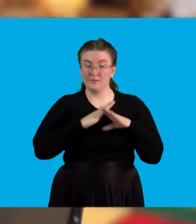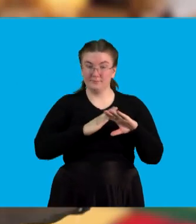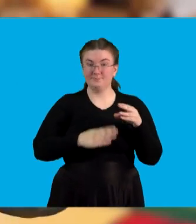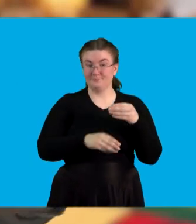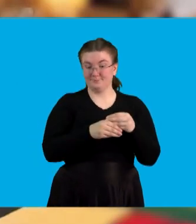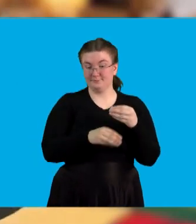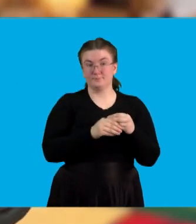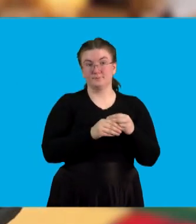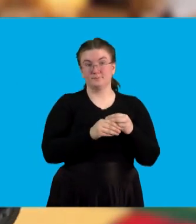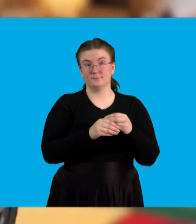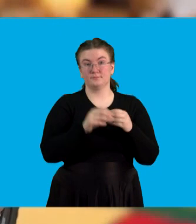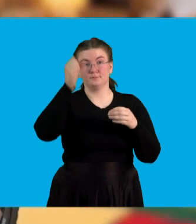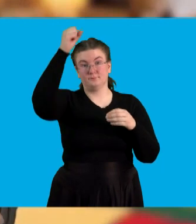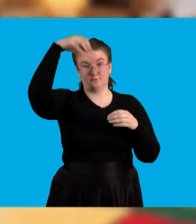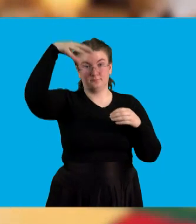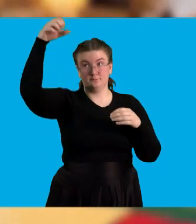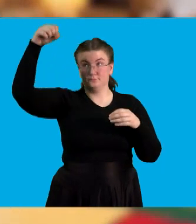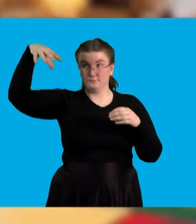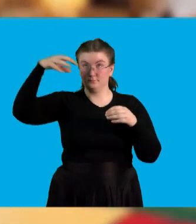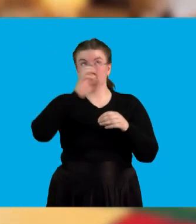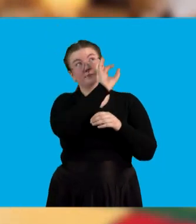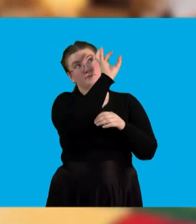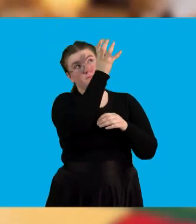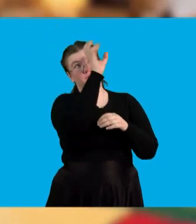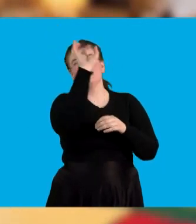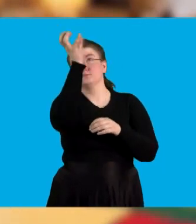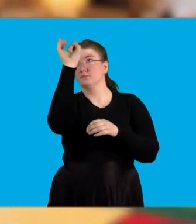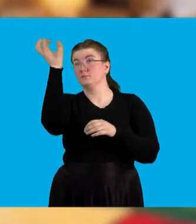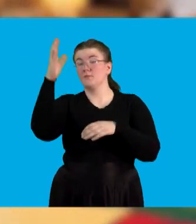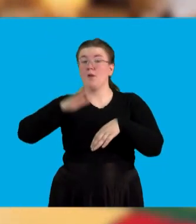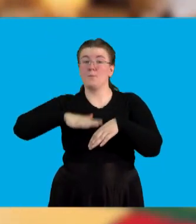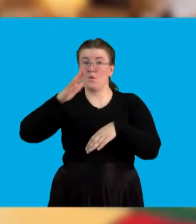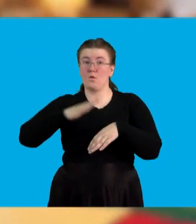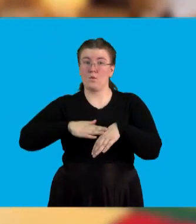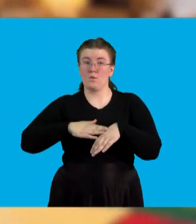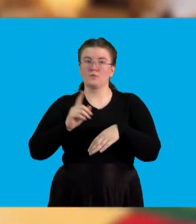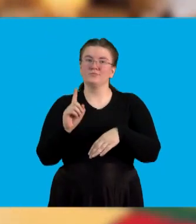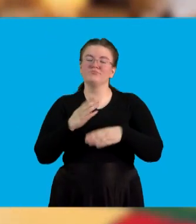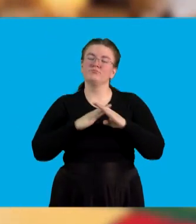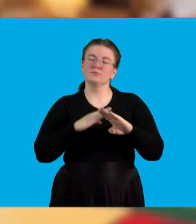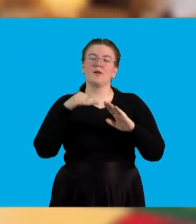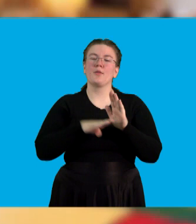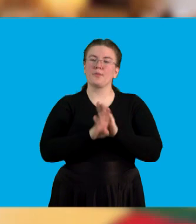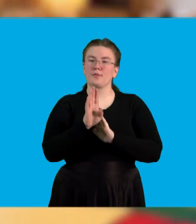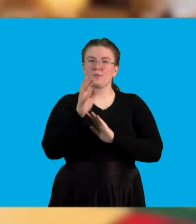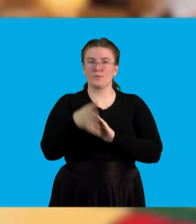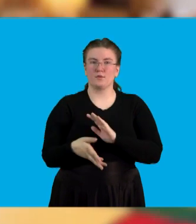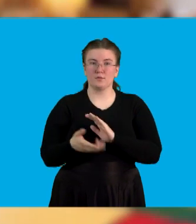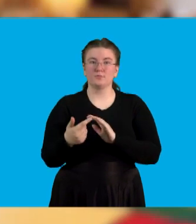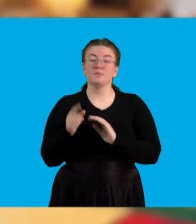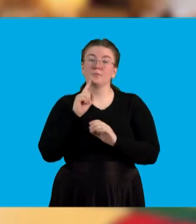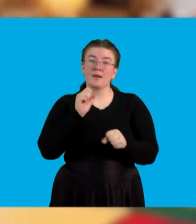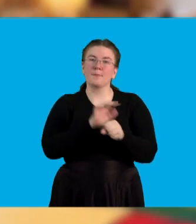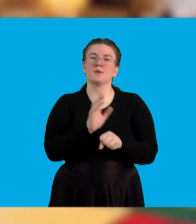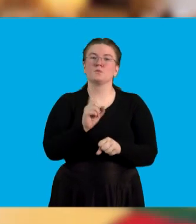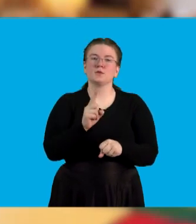are adding more resistors in a circuit, the resistance is going to increase. Now the effect of that is going to be seen on the brightness of the bulbs